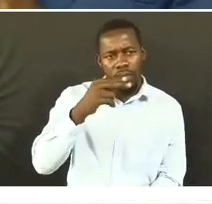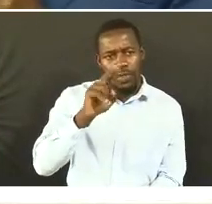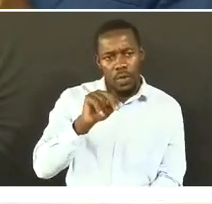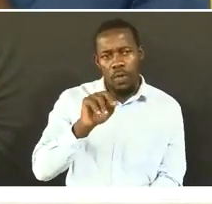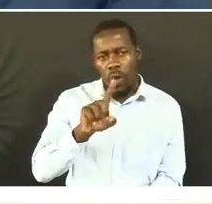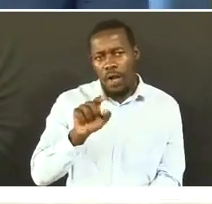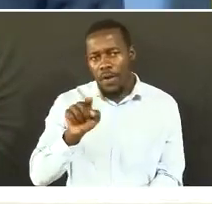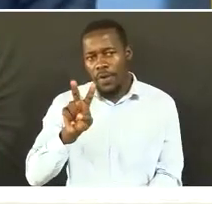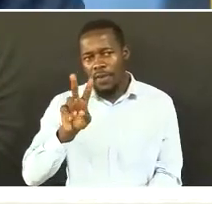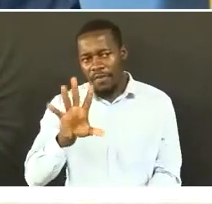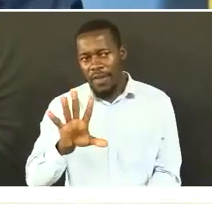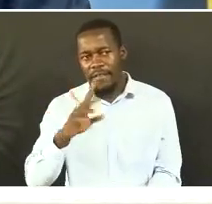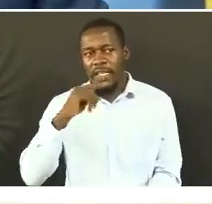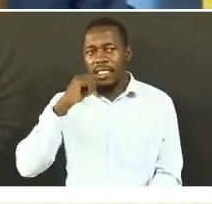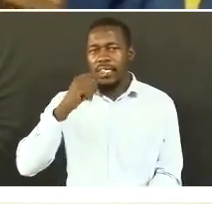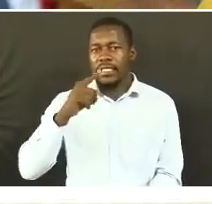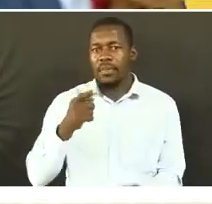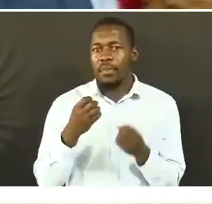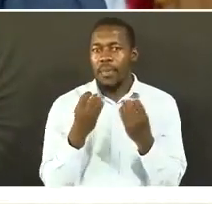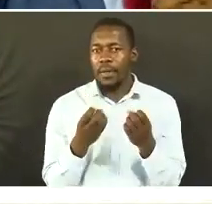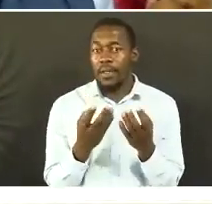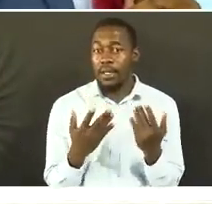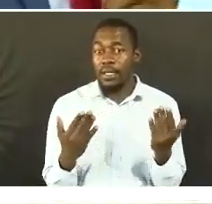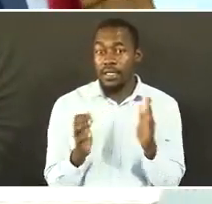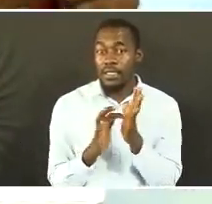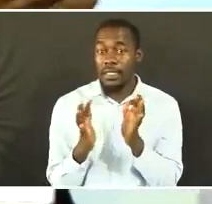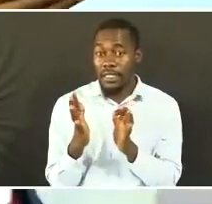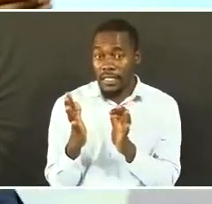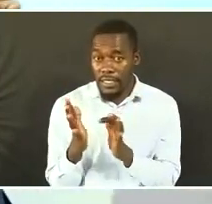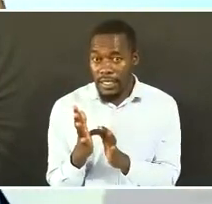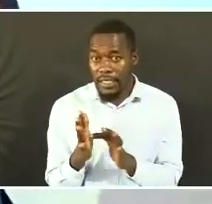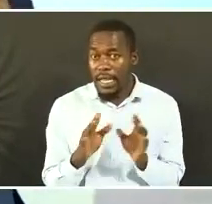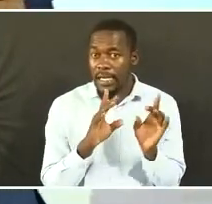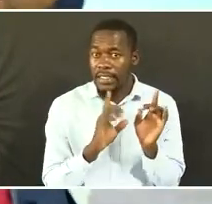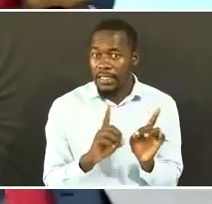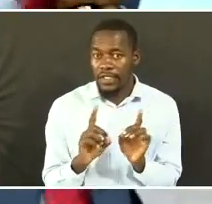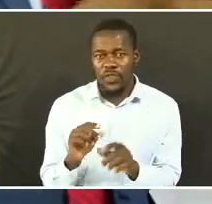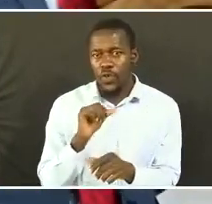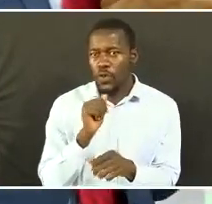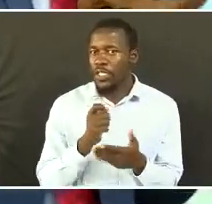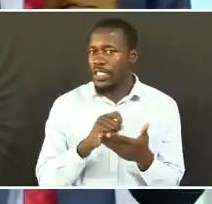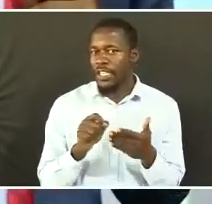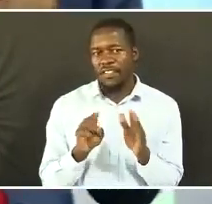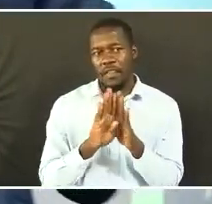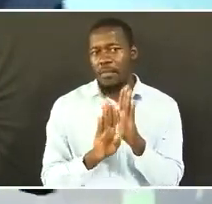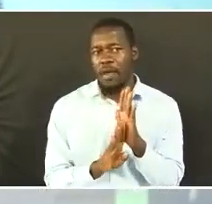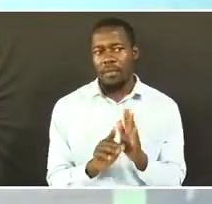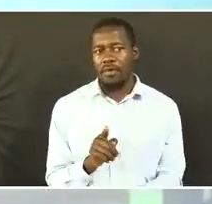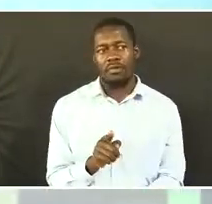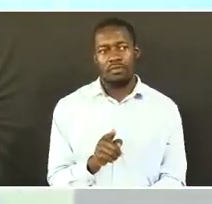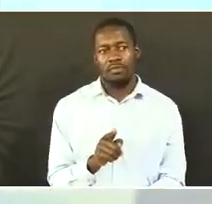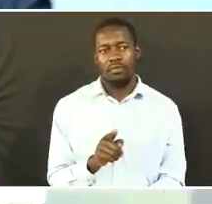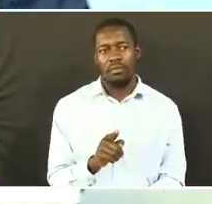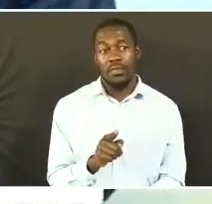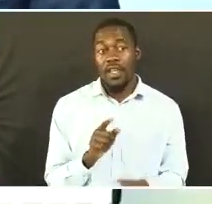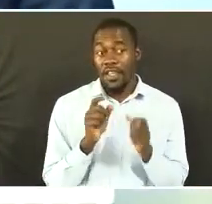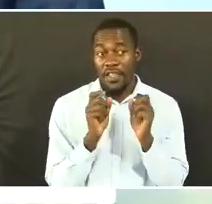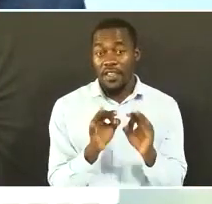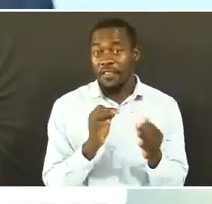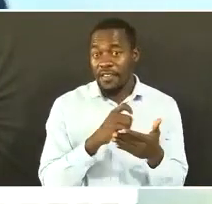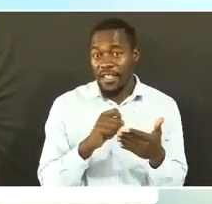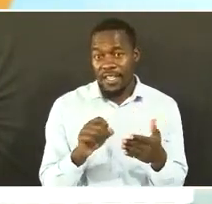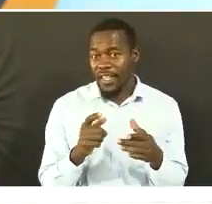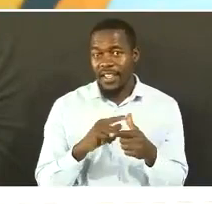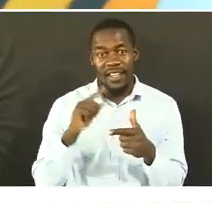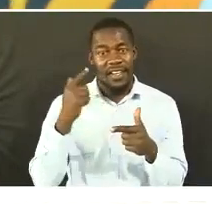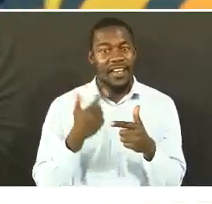things Jesus did, of which are not written in the Bible. And John says, if they were written, he supposes that even the entire world would not